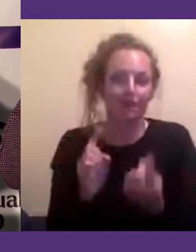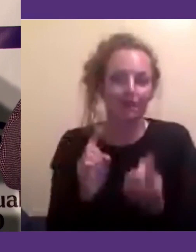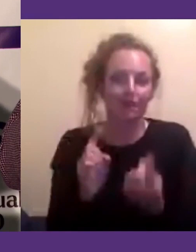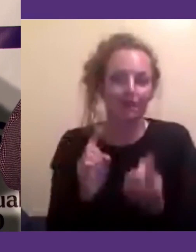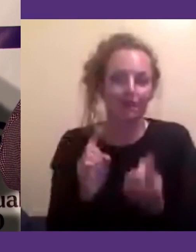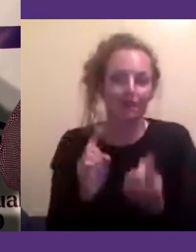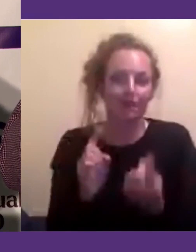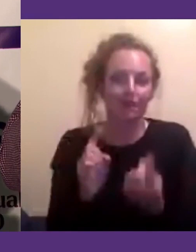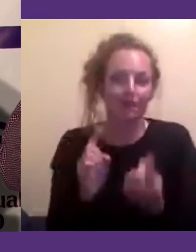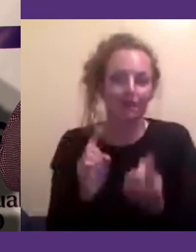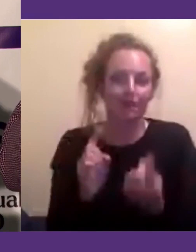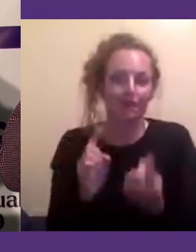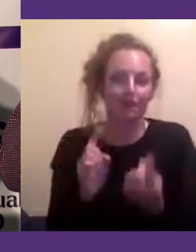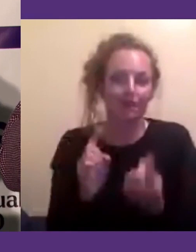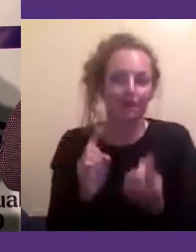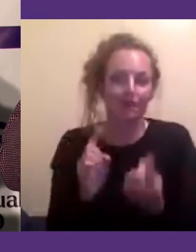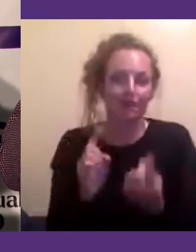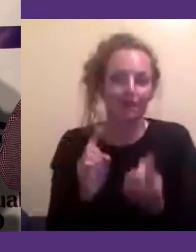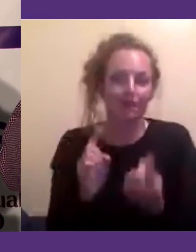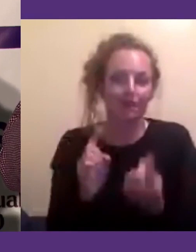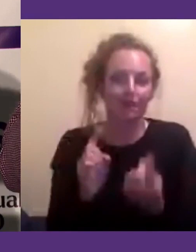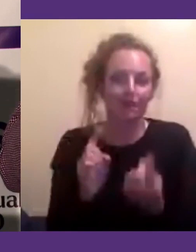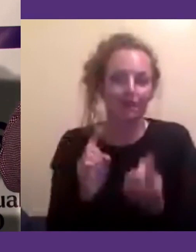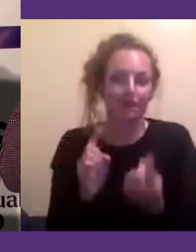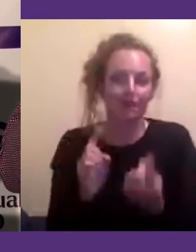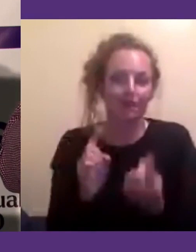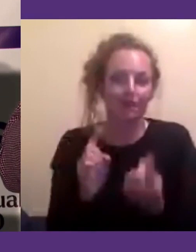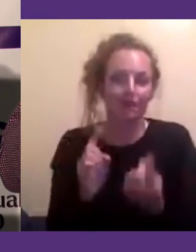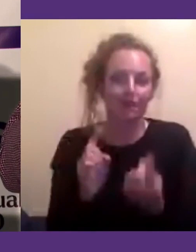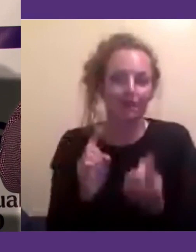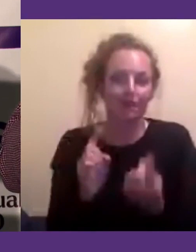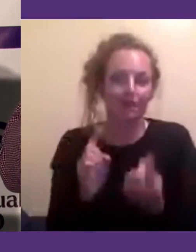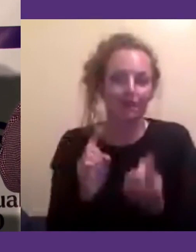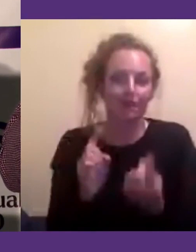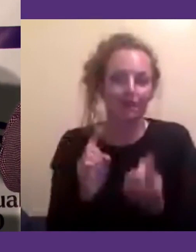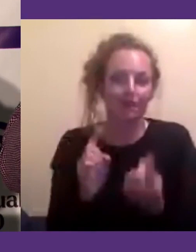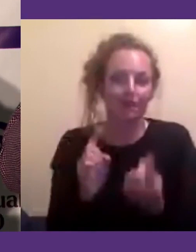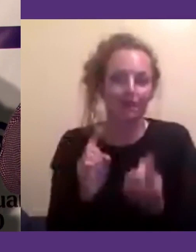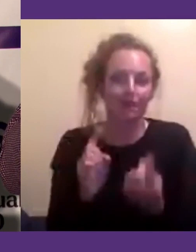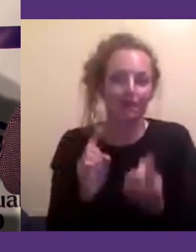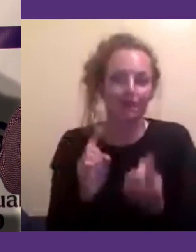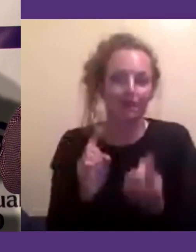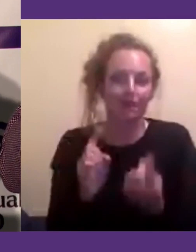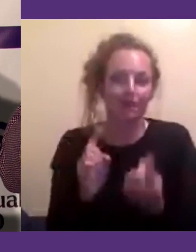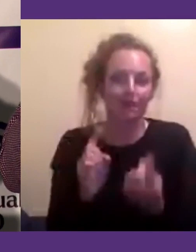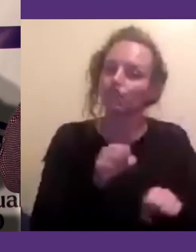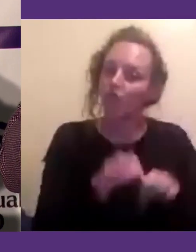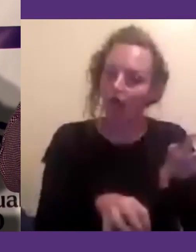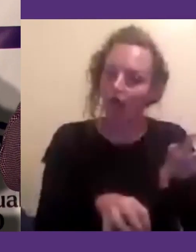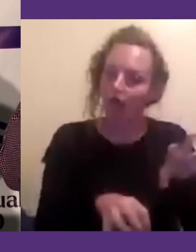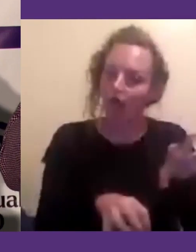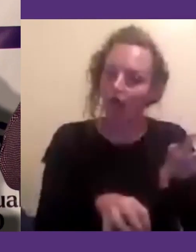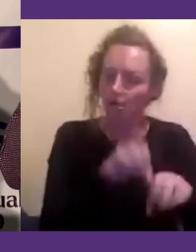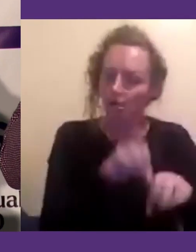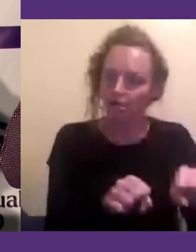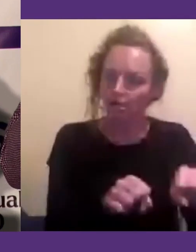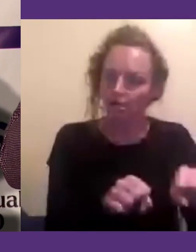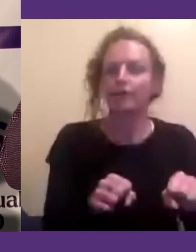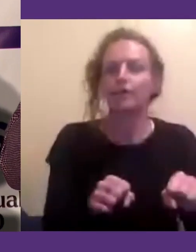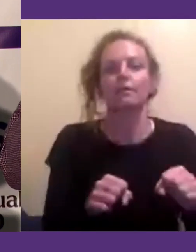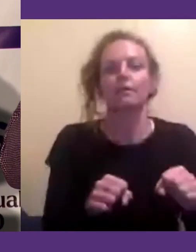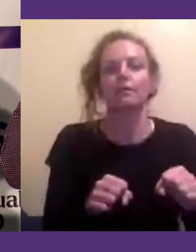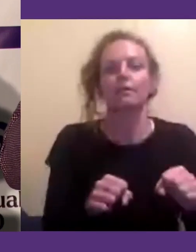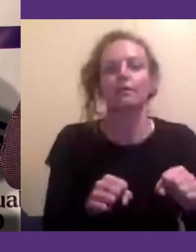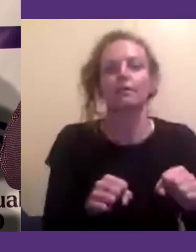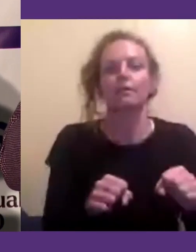clearly care because we're having this training session. It's all of those kind of things where you see this kind of general confidence grow, and ultimately for these style guys